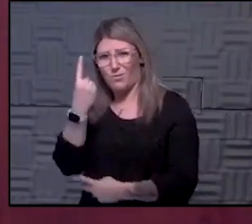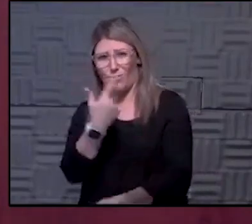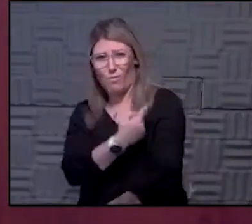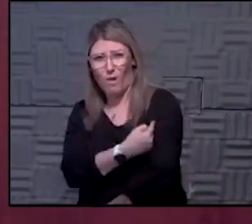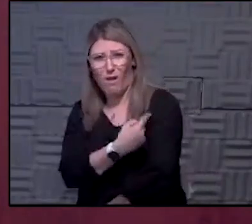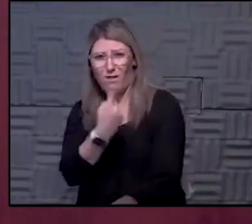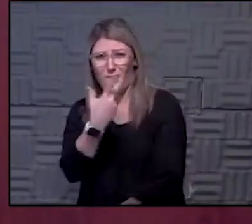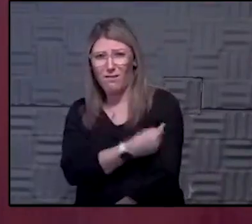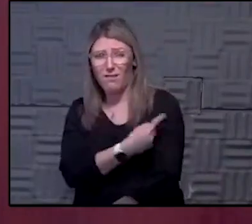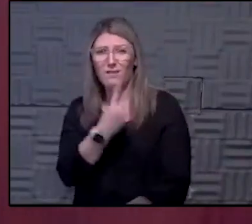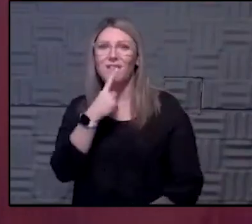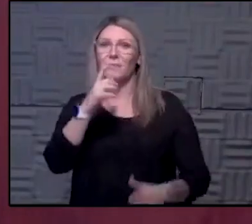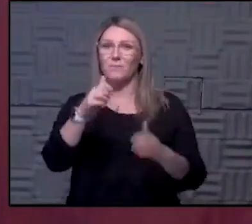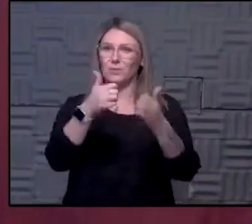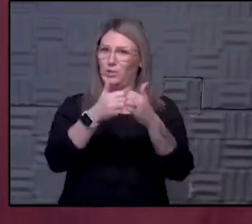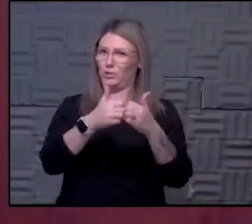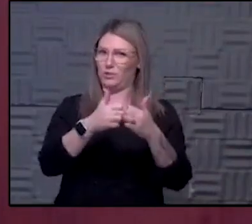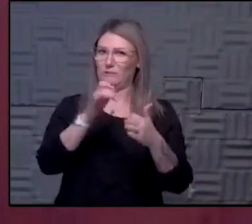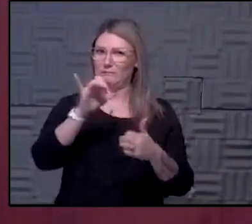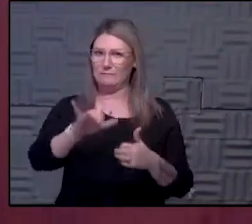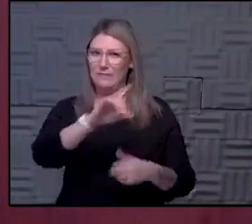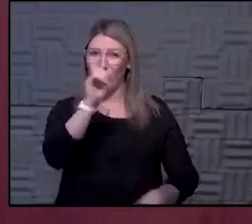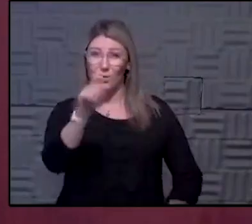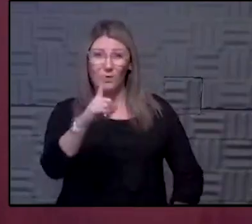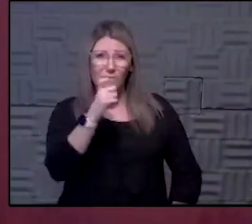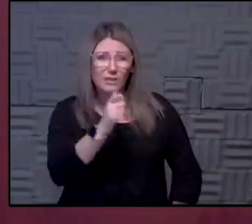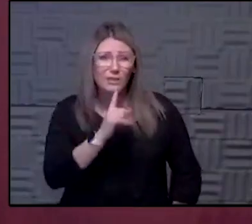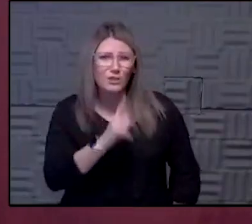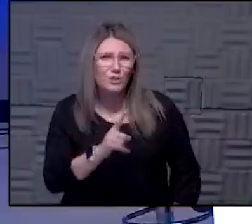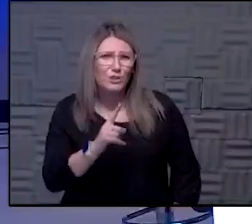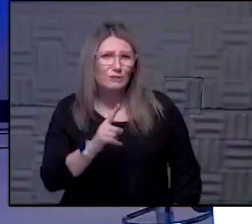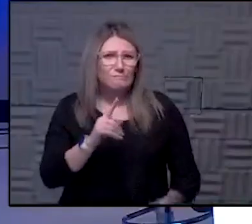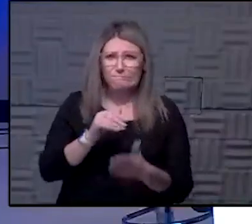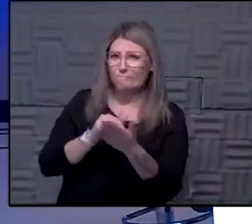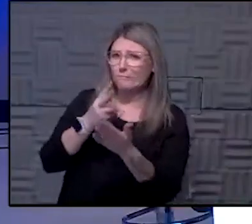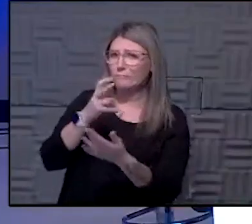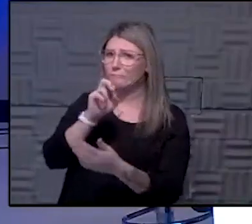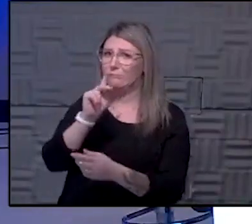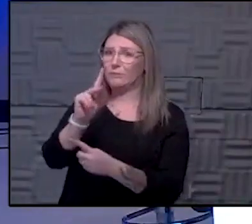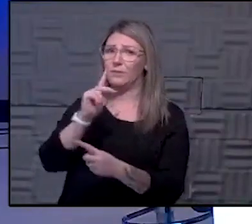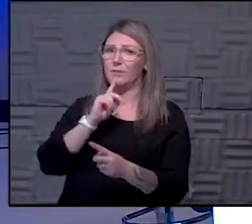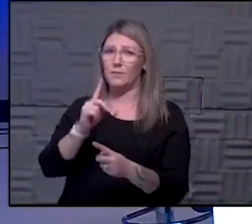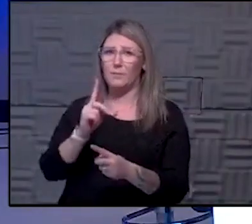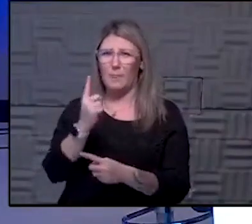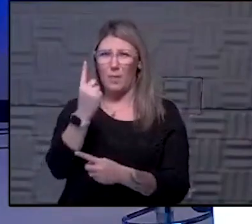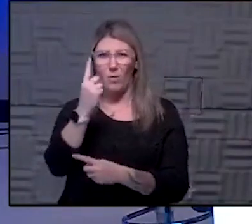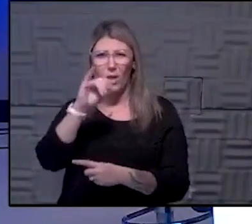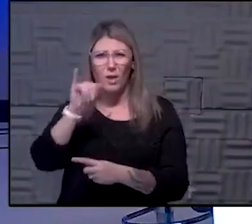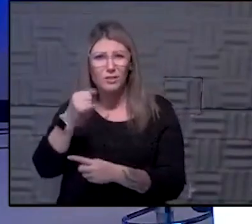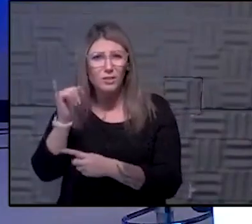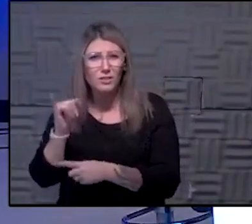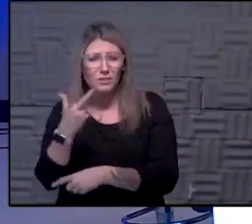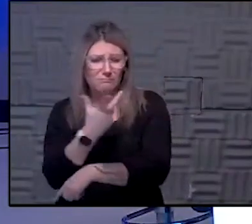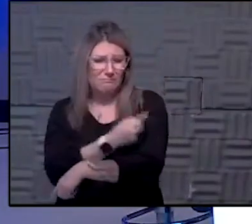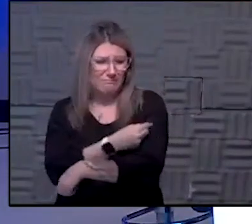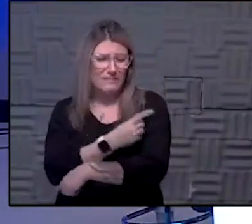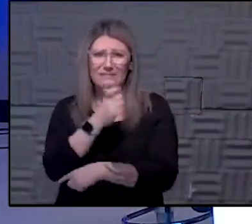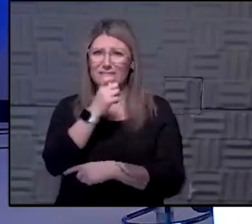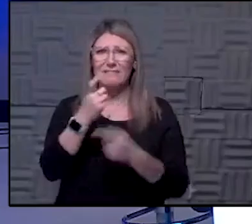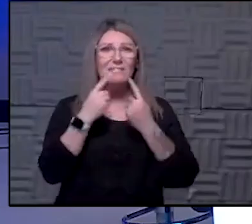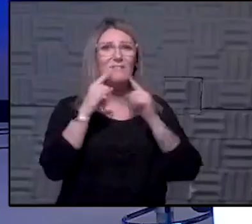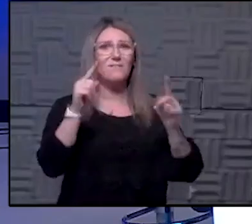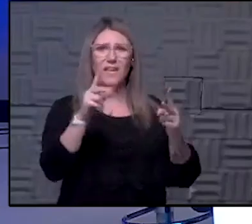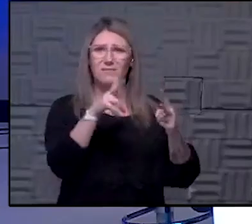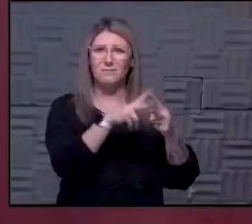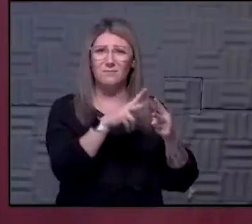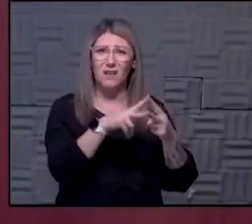Yeah, I'm going to challenge the stem of that question. I'm not sure, Hawkeye, that we know that 1 dose of J&J is less effective than Pfizer and